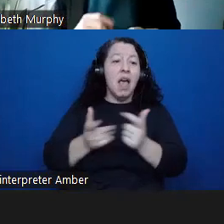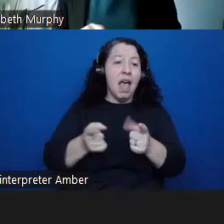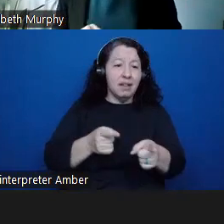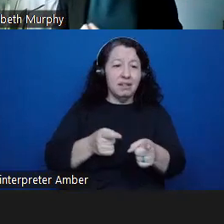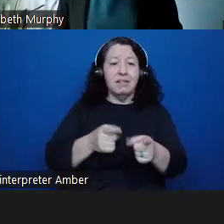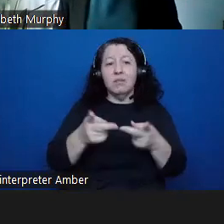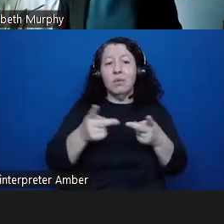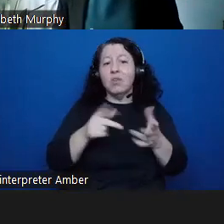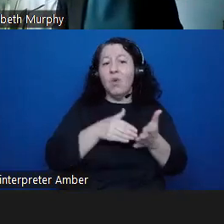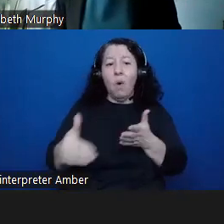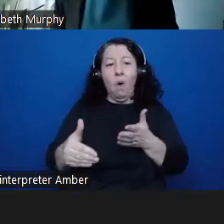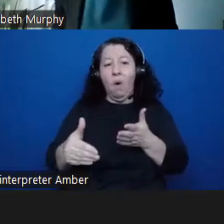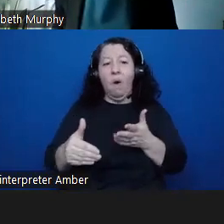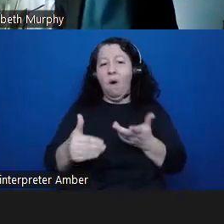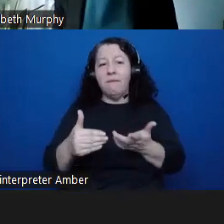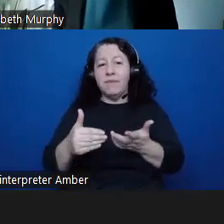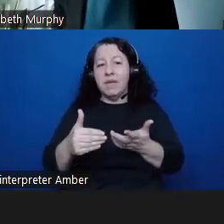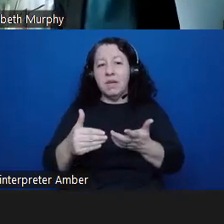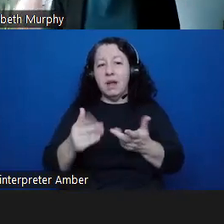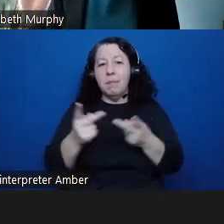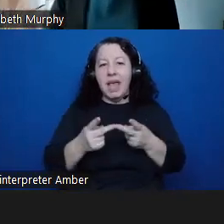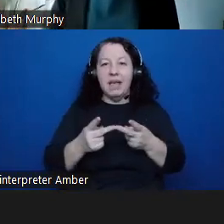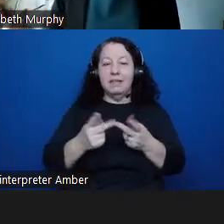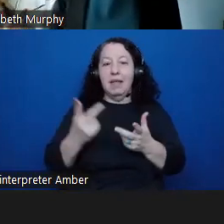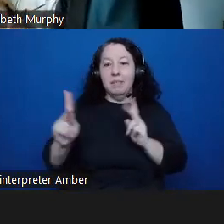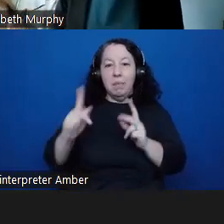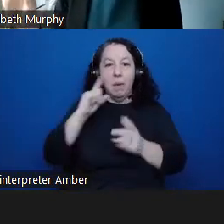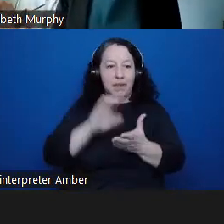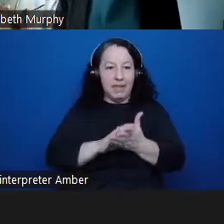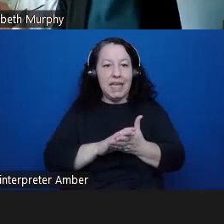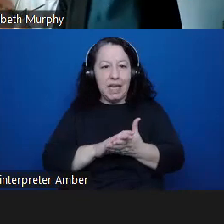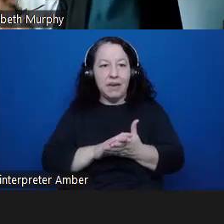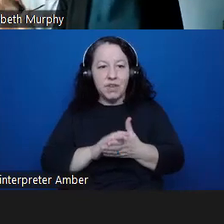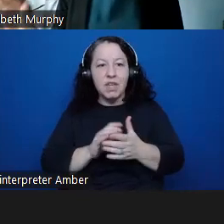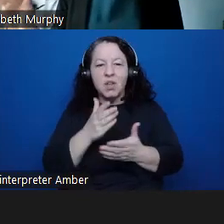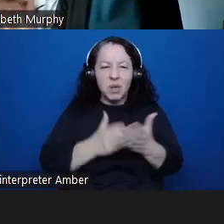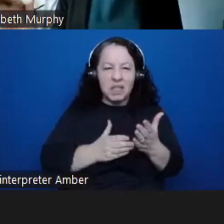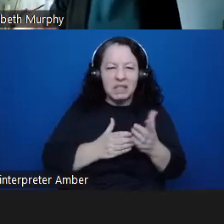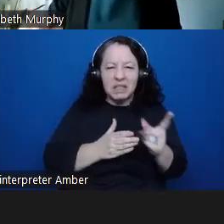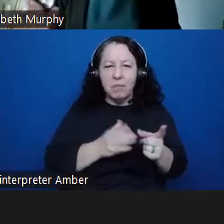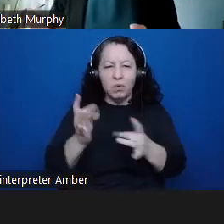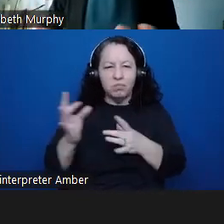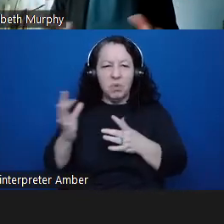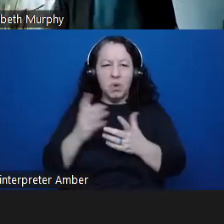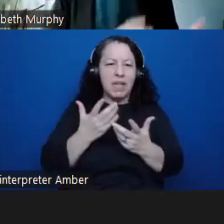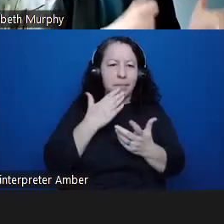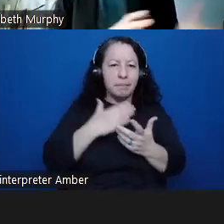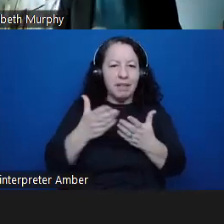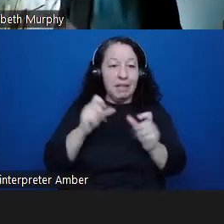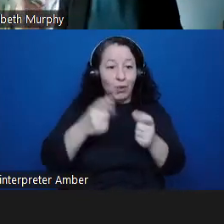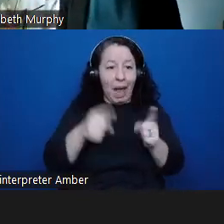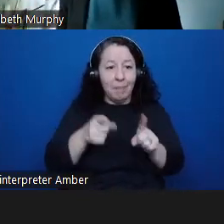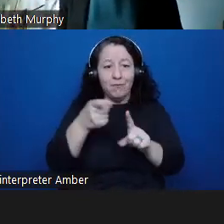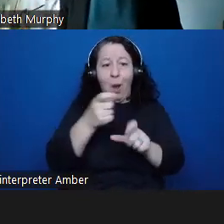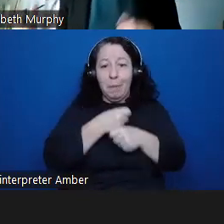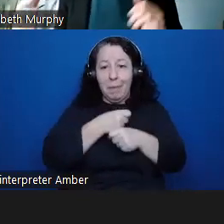magic associated with ceramic production. Now, there is some discussion on the dating of this poem, which is sometimes referred to as the